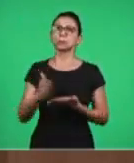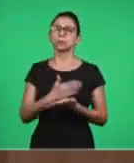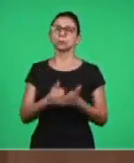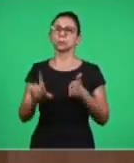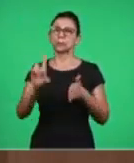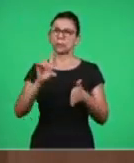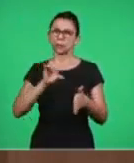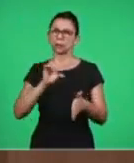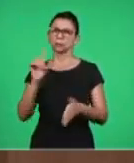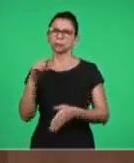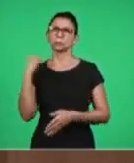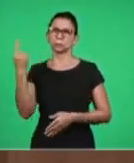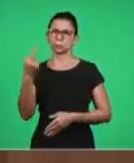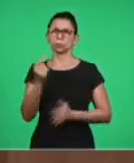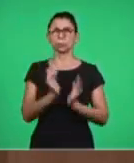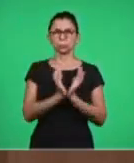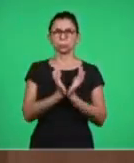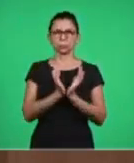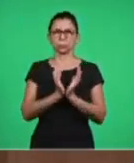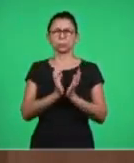we had a few before us,